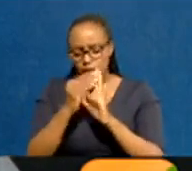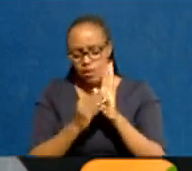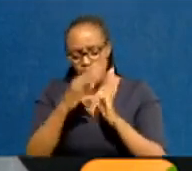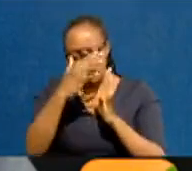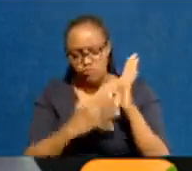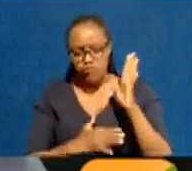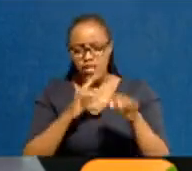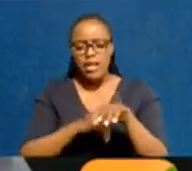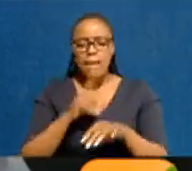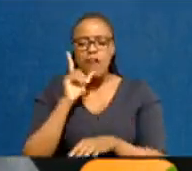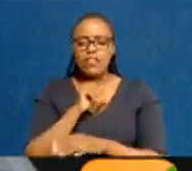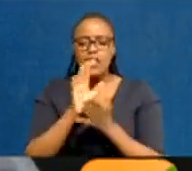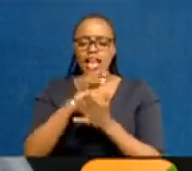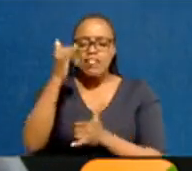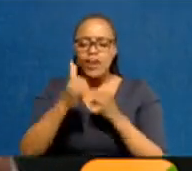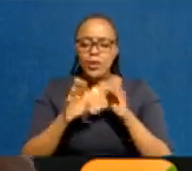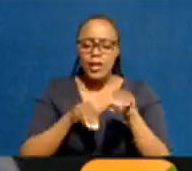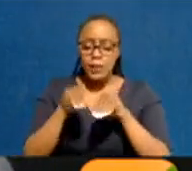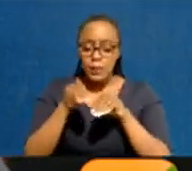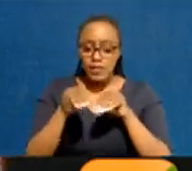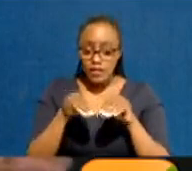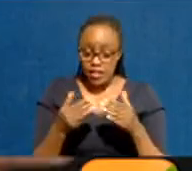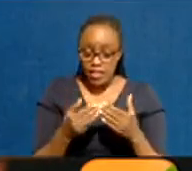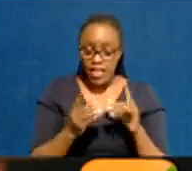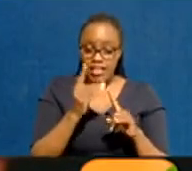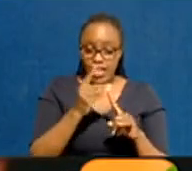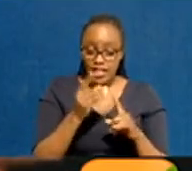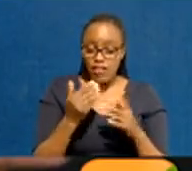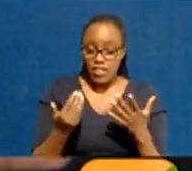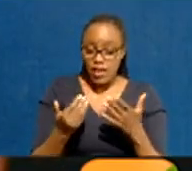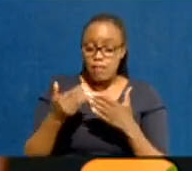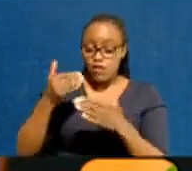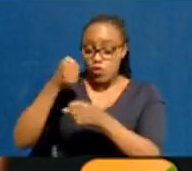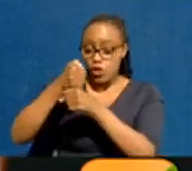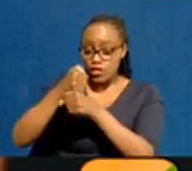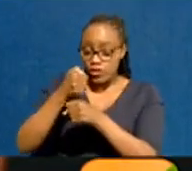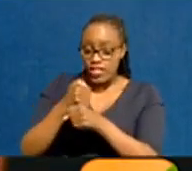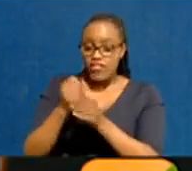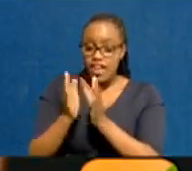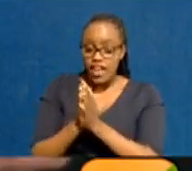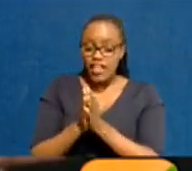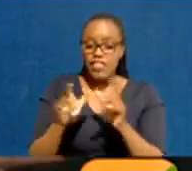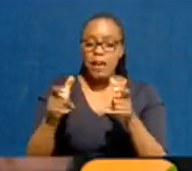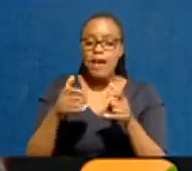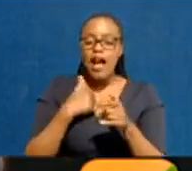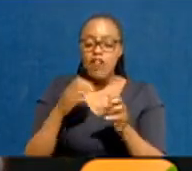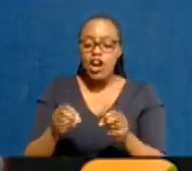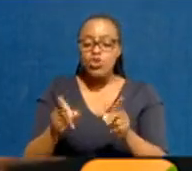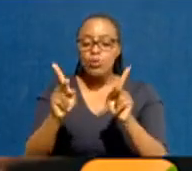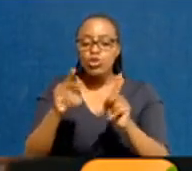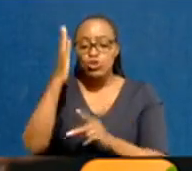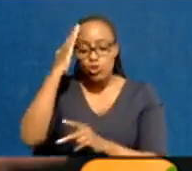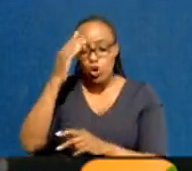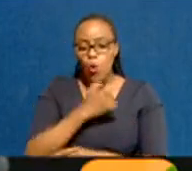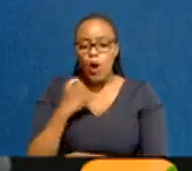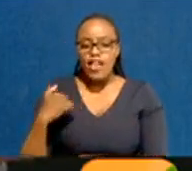it's complete and finalized. On the date the plea is being taken, then the press will have an opportunity to know that